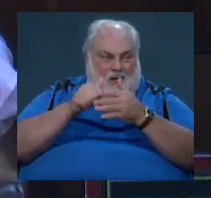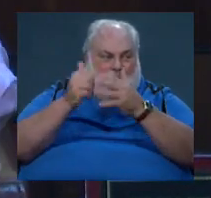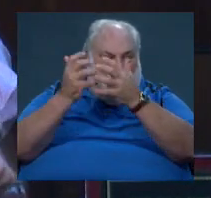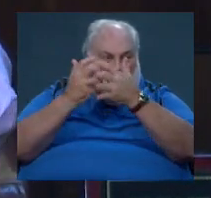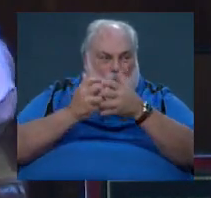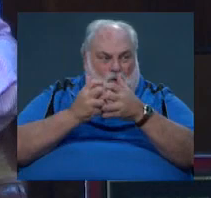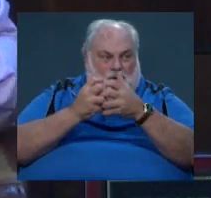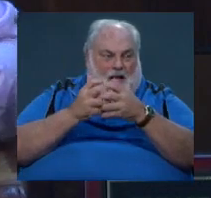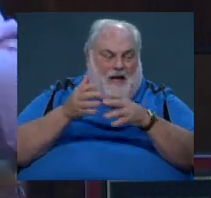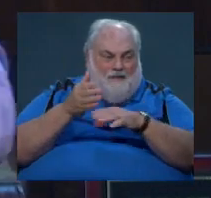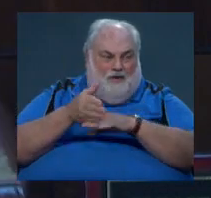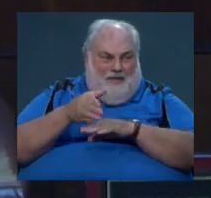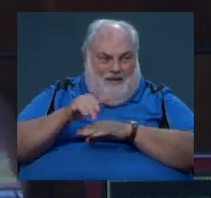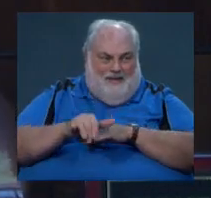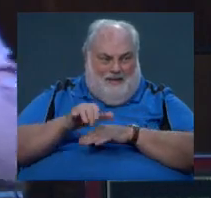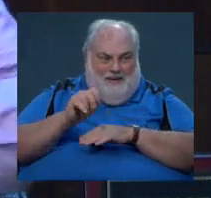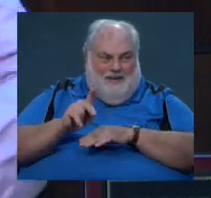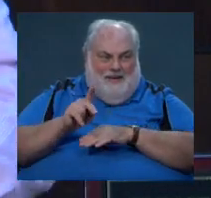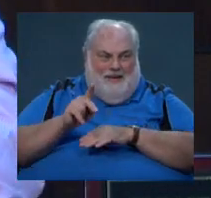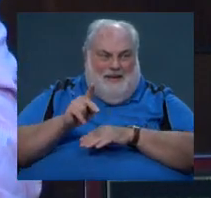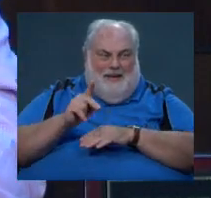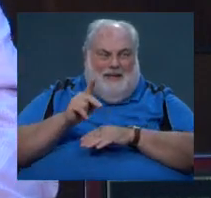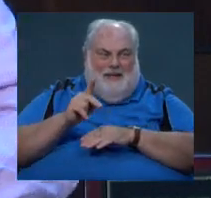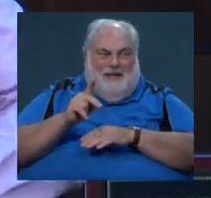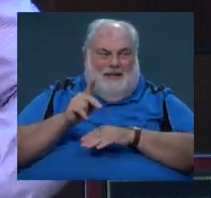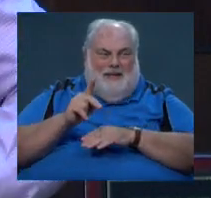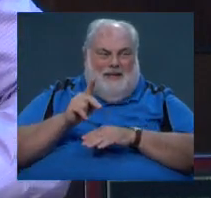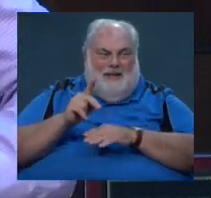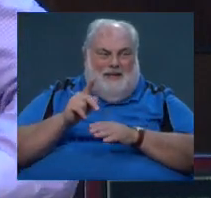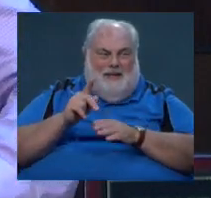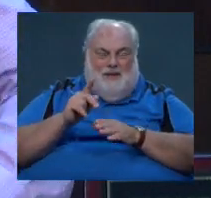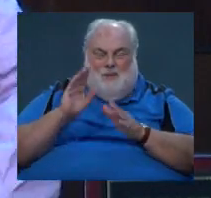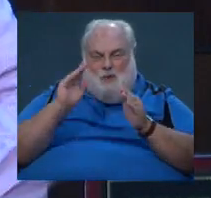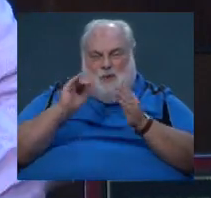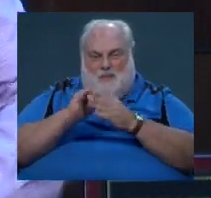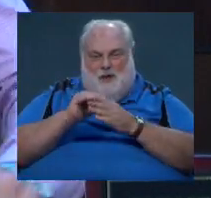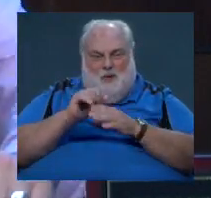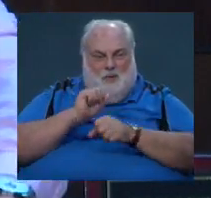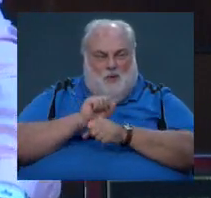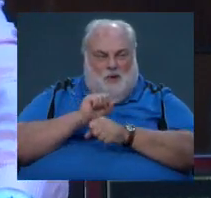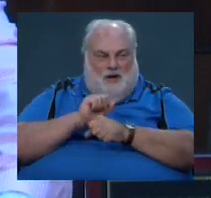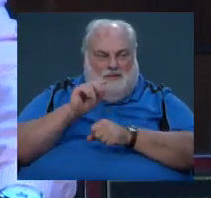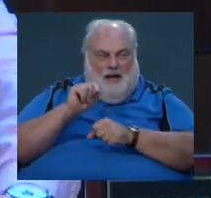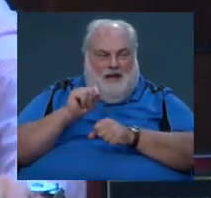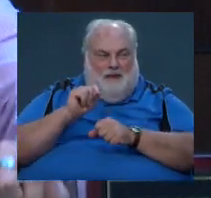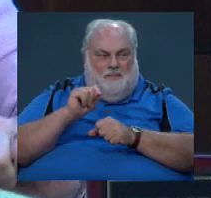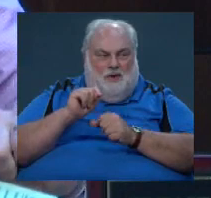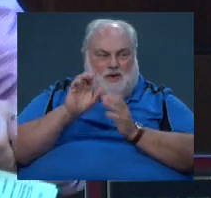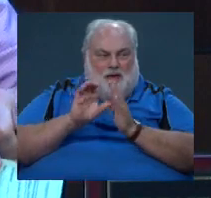out afterwards. So we hope that works out. But put on your